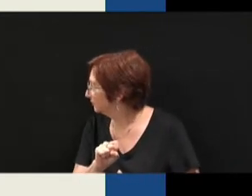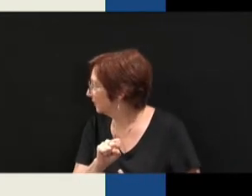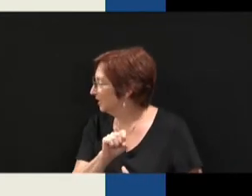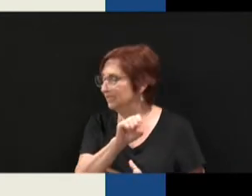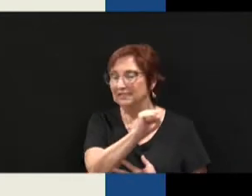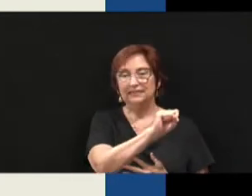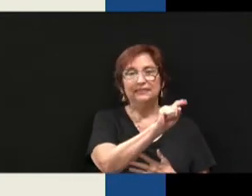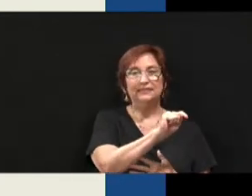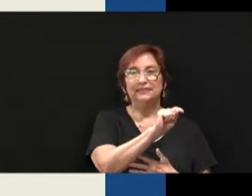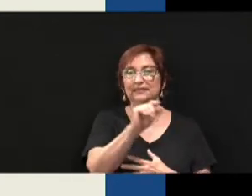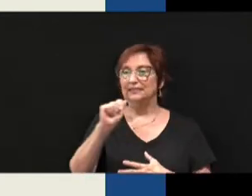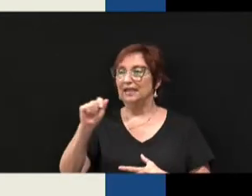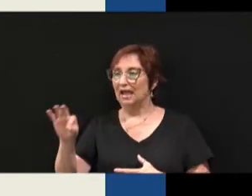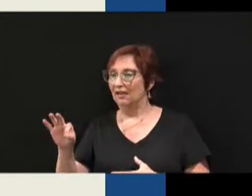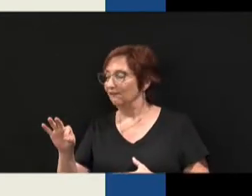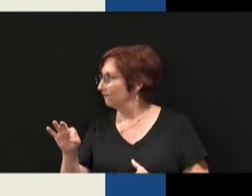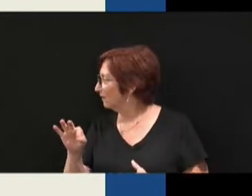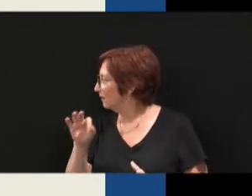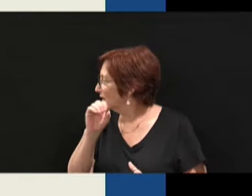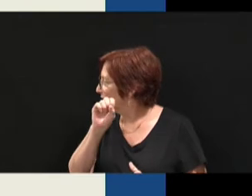rhyme, jeep,